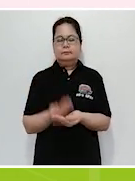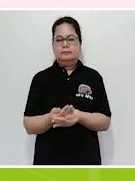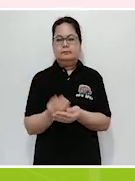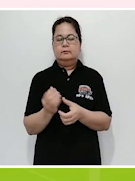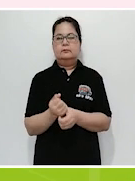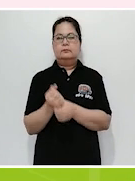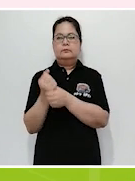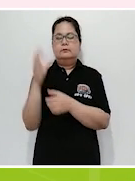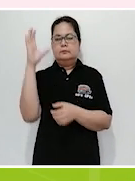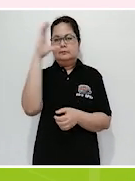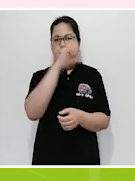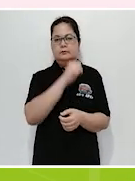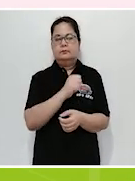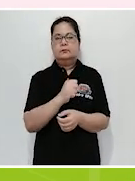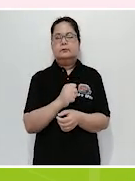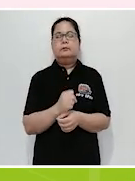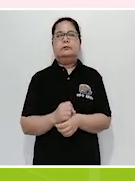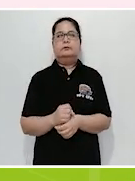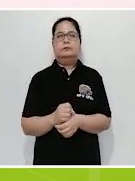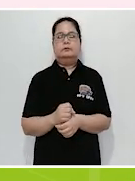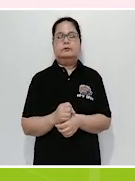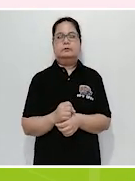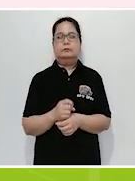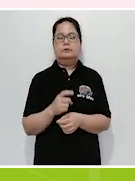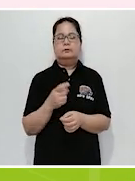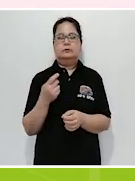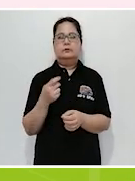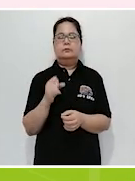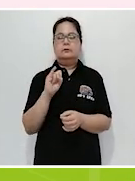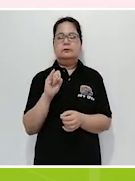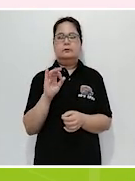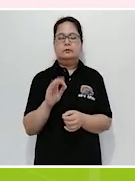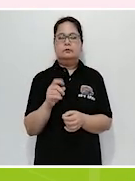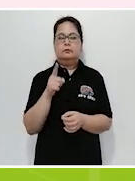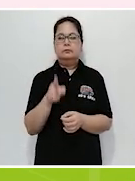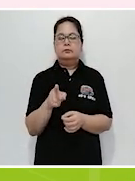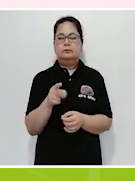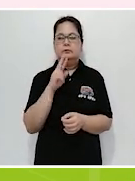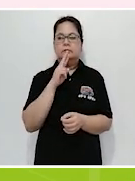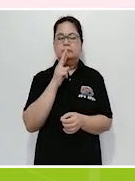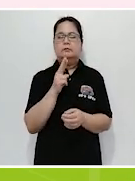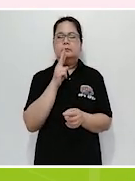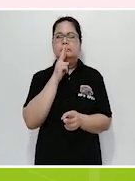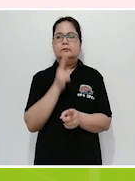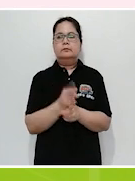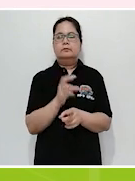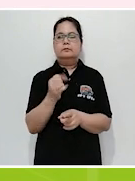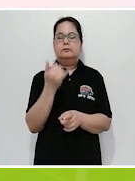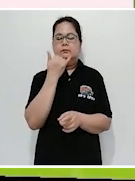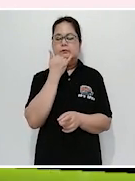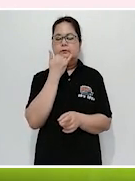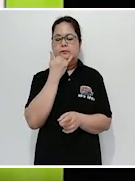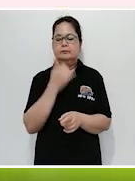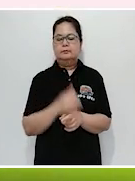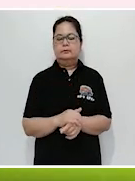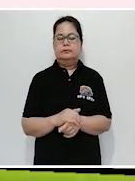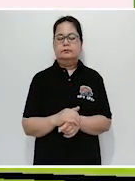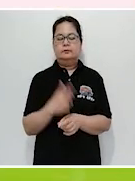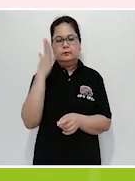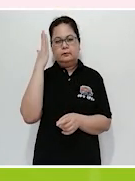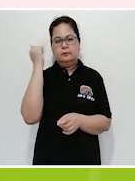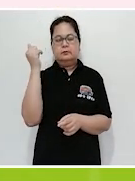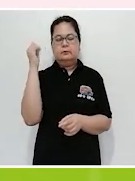of evidence to support your prediction or justify whether you are right or wrong.